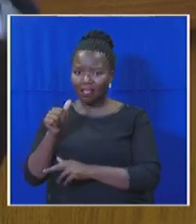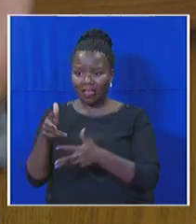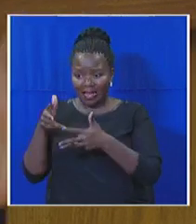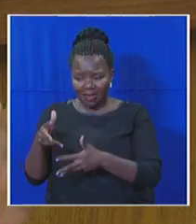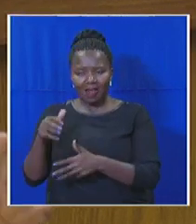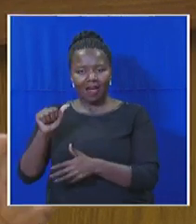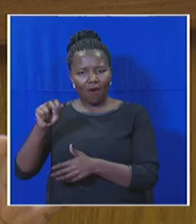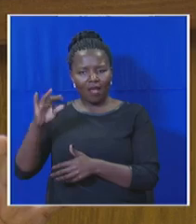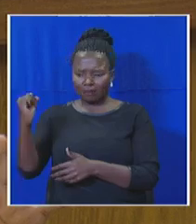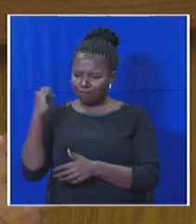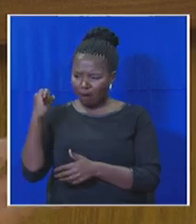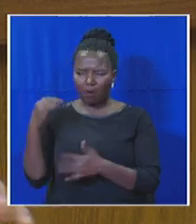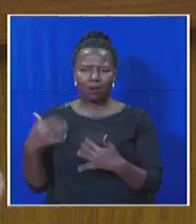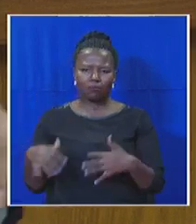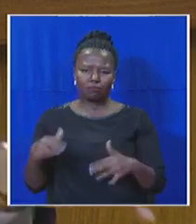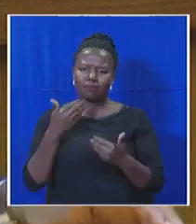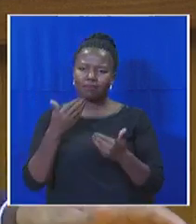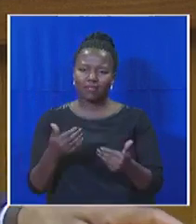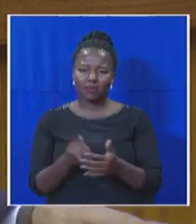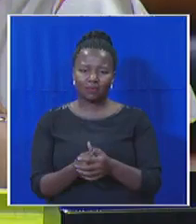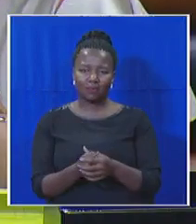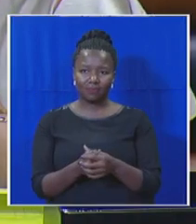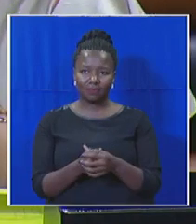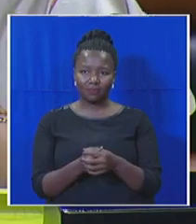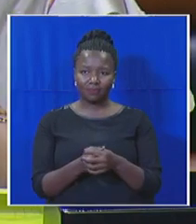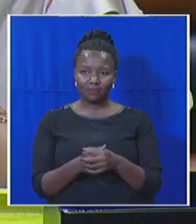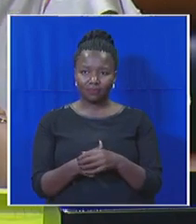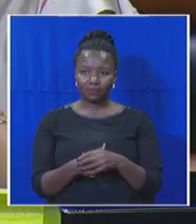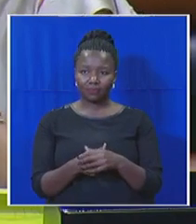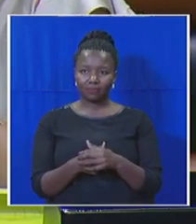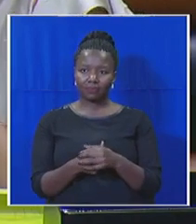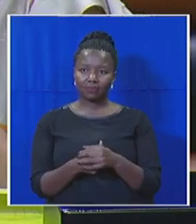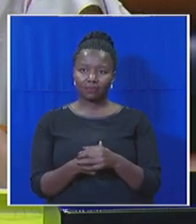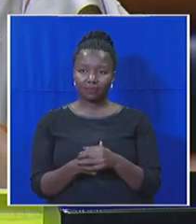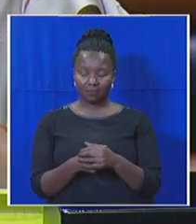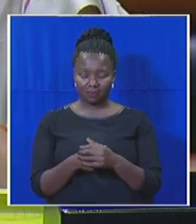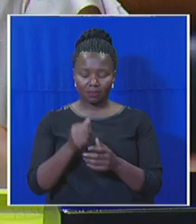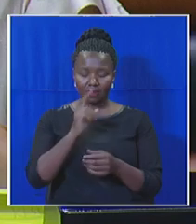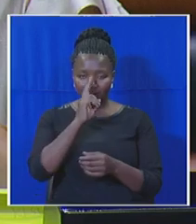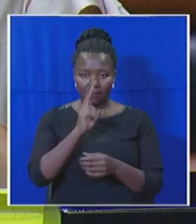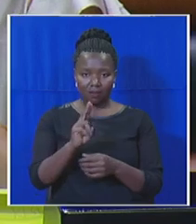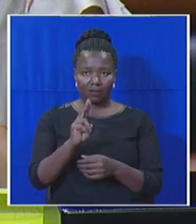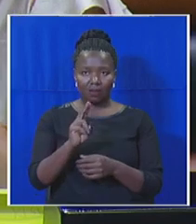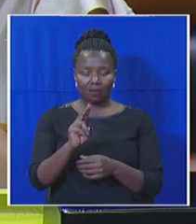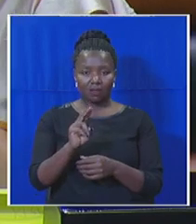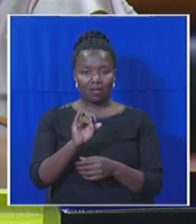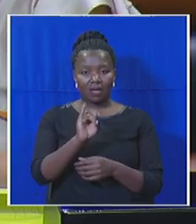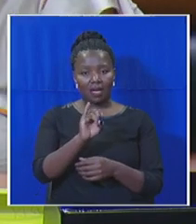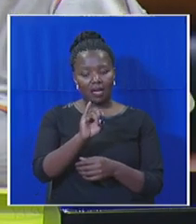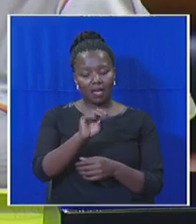power. Thank you, Madam Speaker. The Honorable Sheikh Imam.